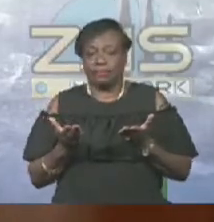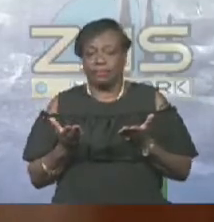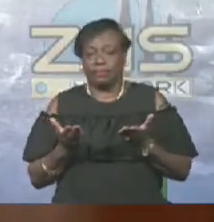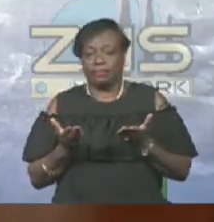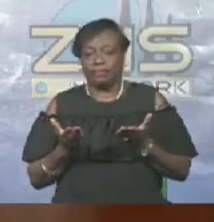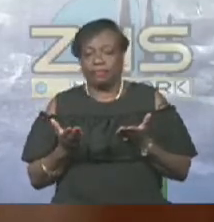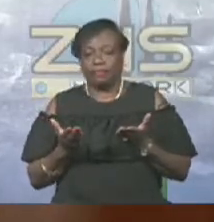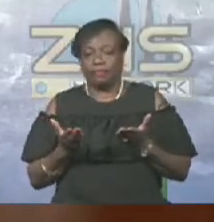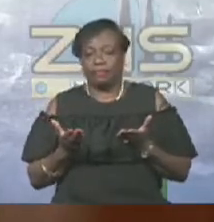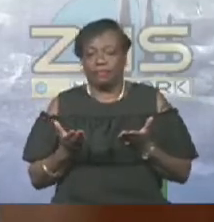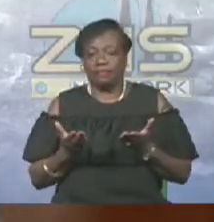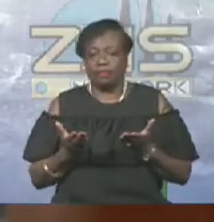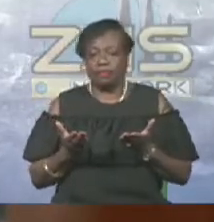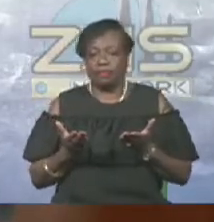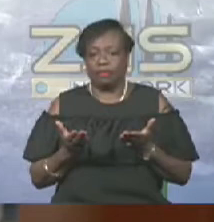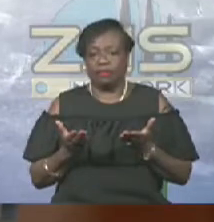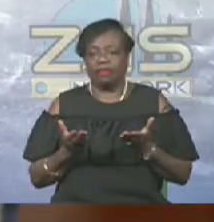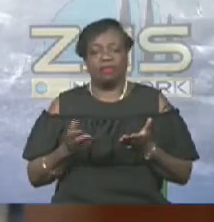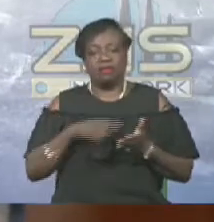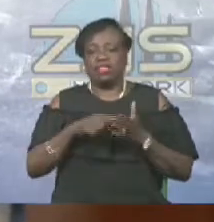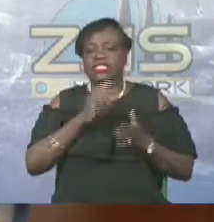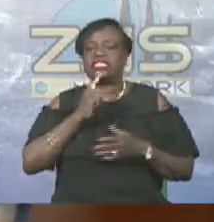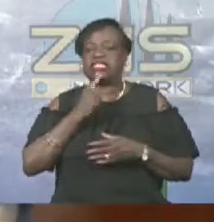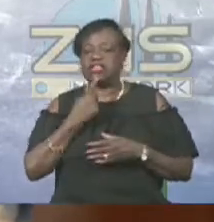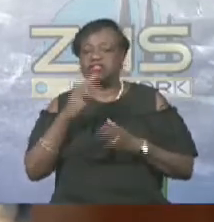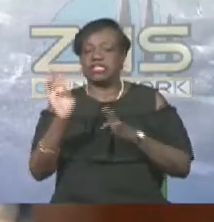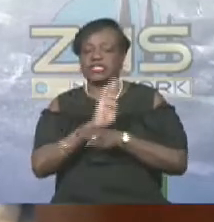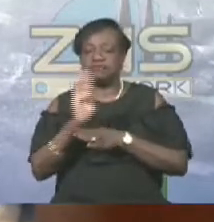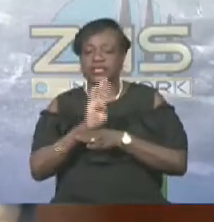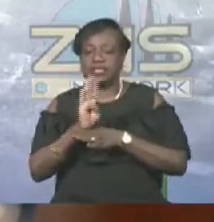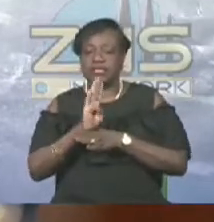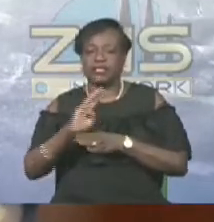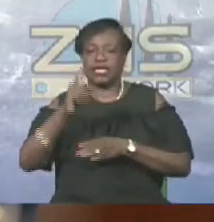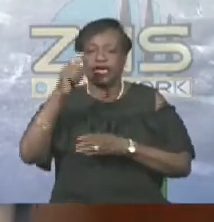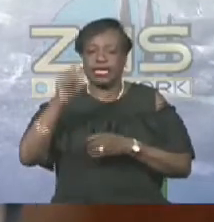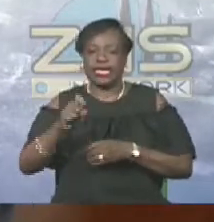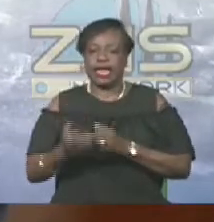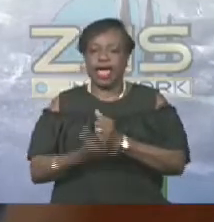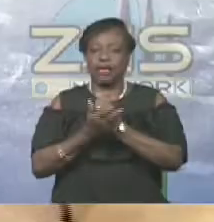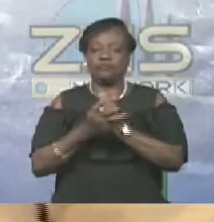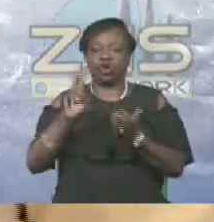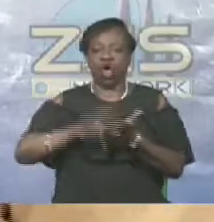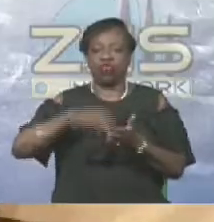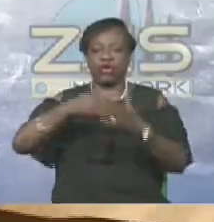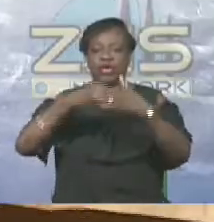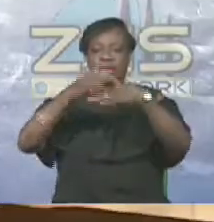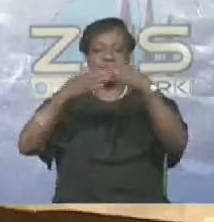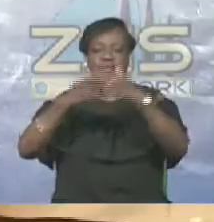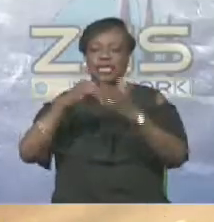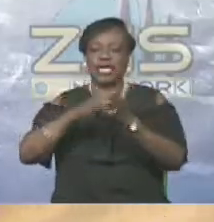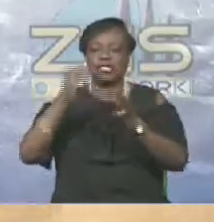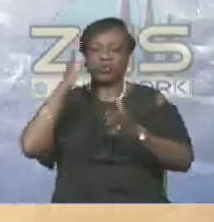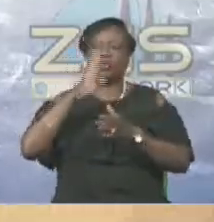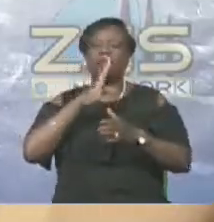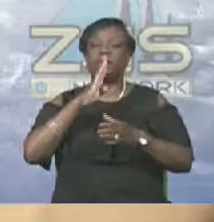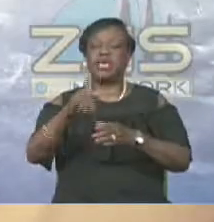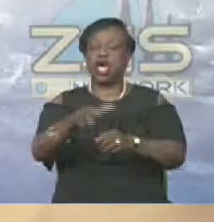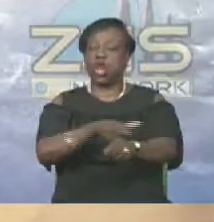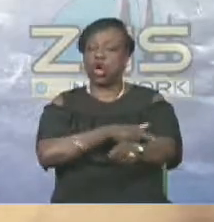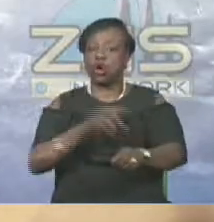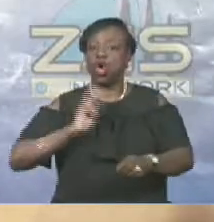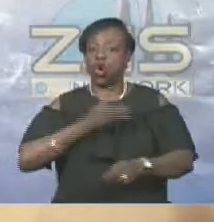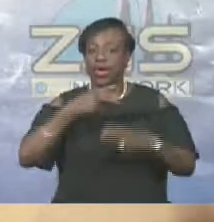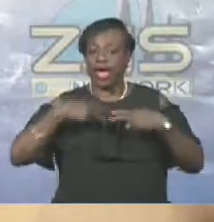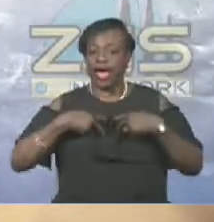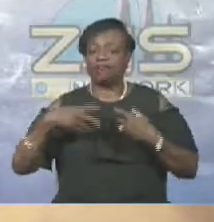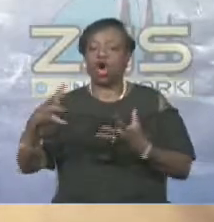refugees. Which is serious business, and we're going to need help to rebuild. It's going to be a long haul. We do have a collective voice. The problem is, do